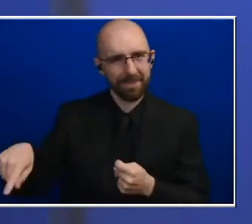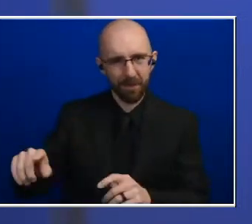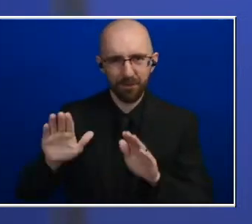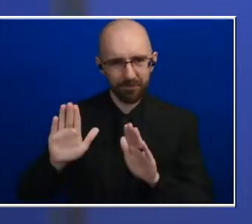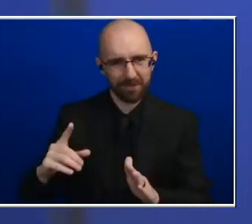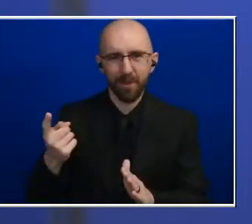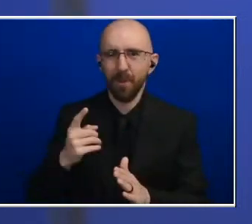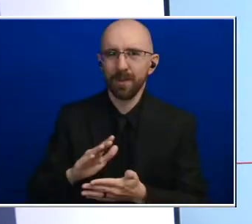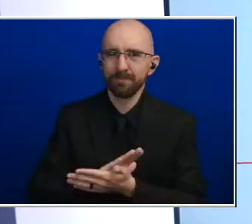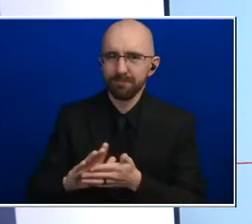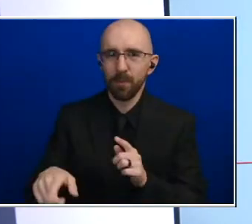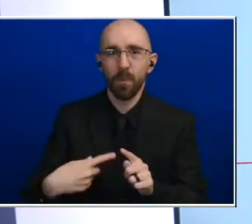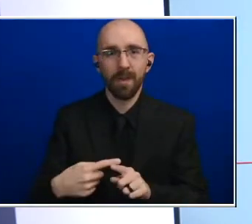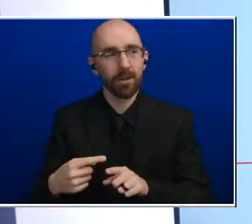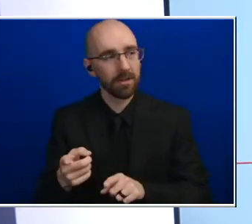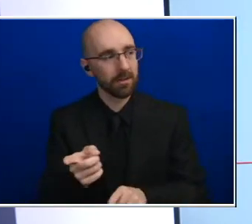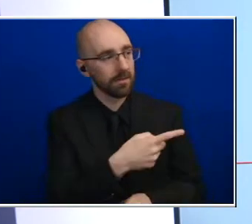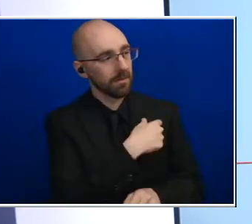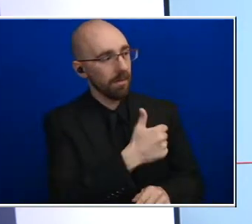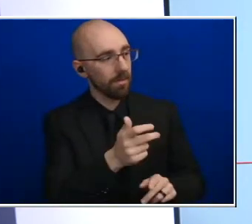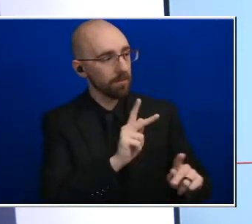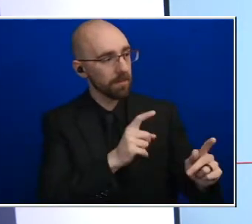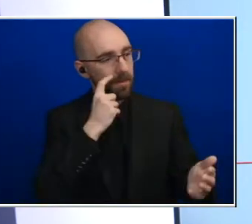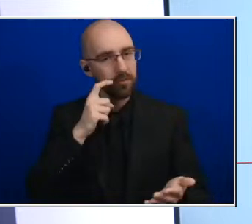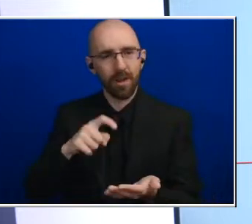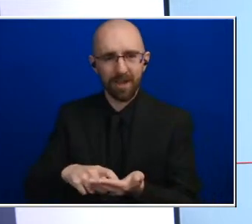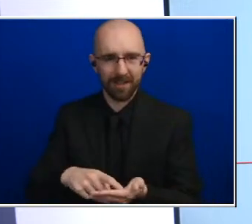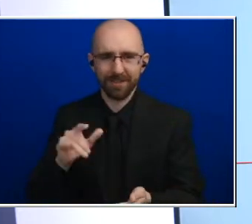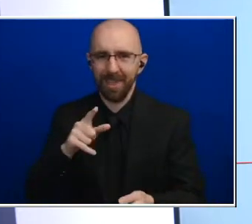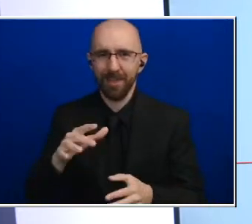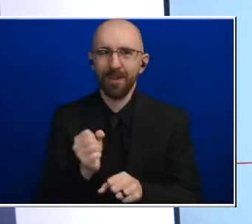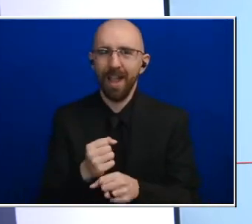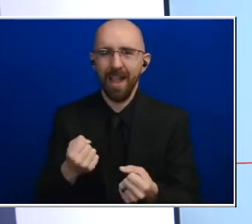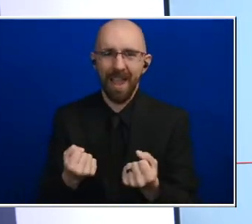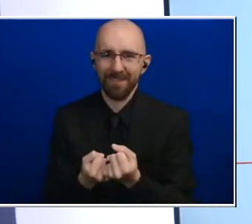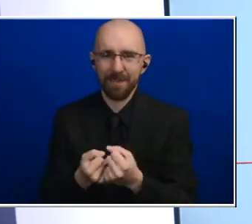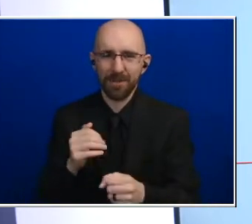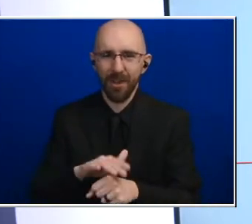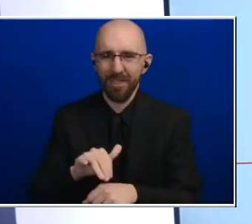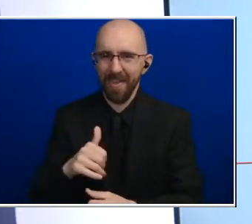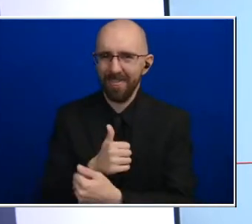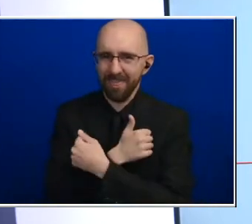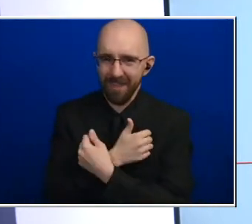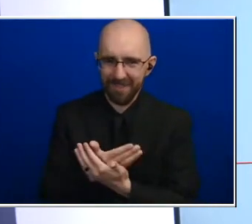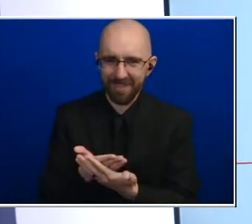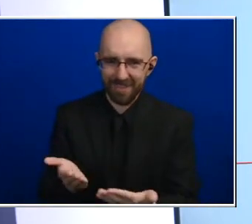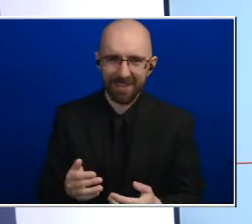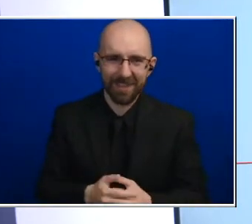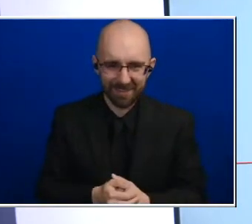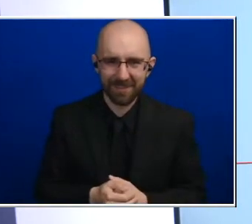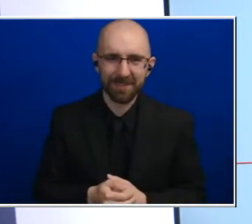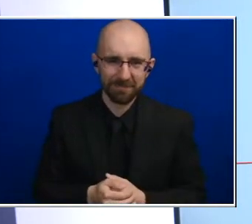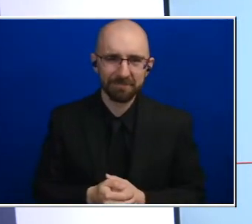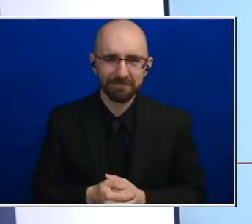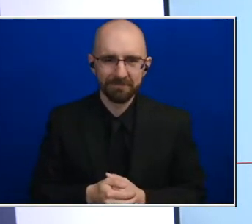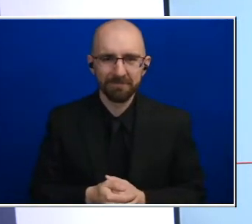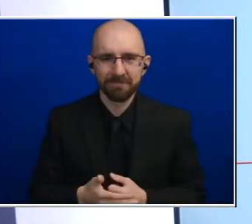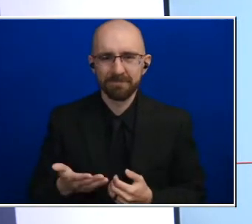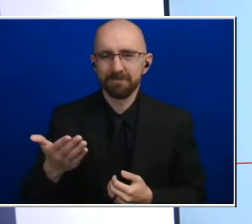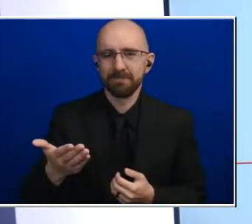people think so too. It sounds like you got a little affirmation on that love thing, right? That's pretty darn good. Yeah. Tell, how does that